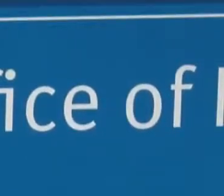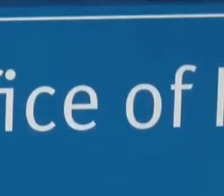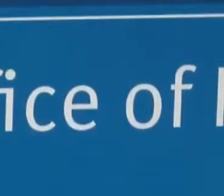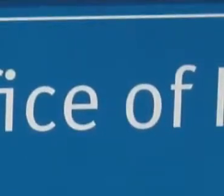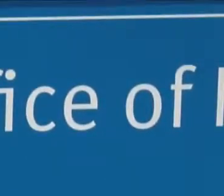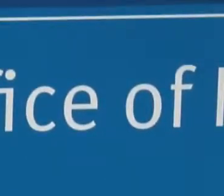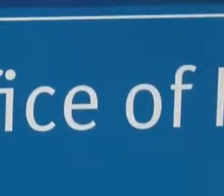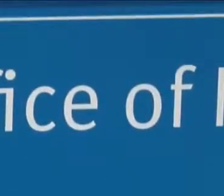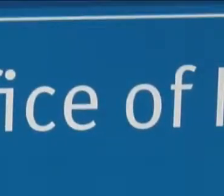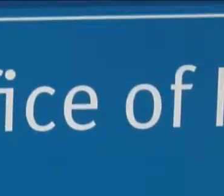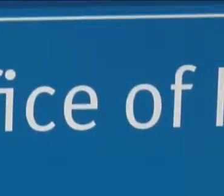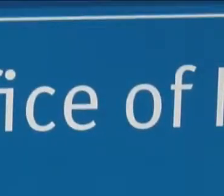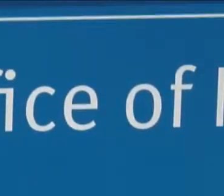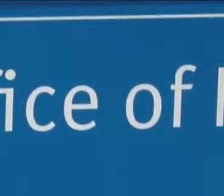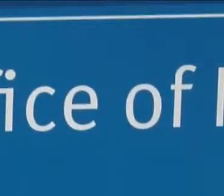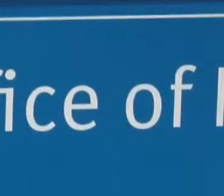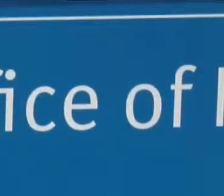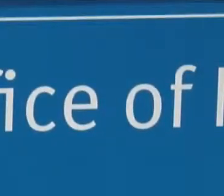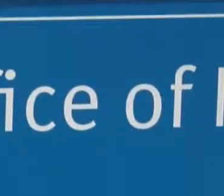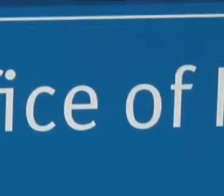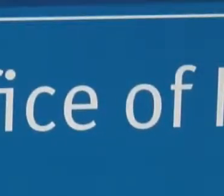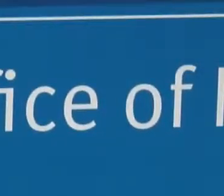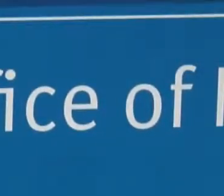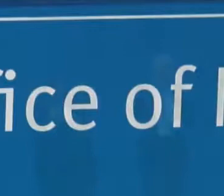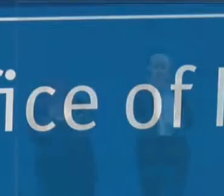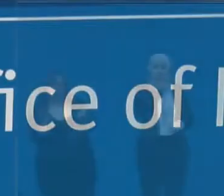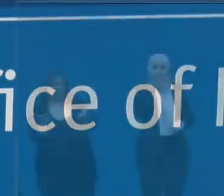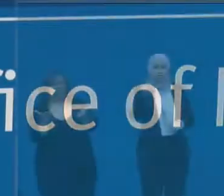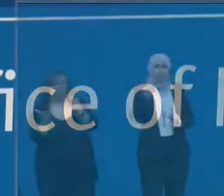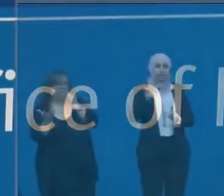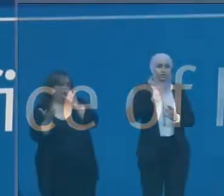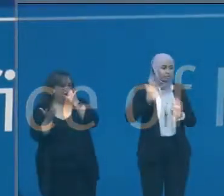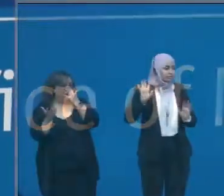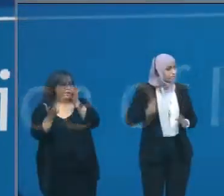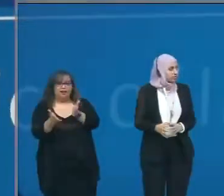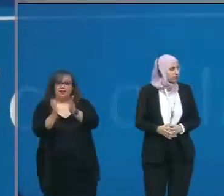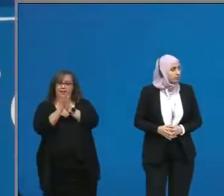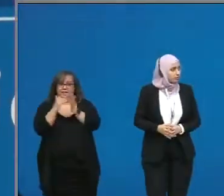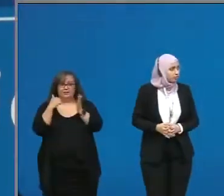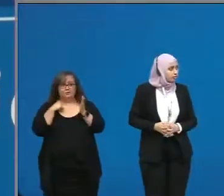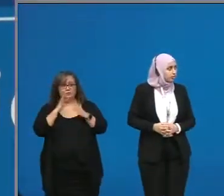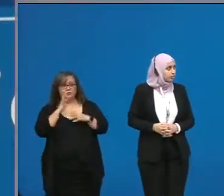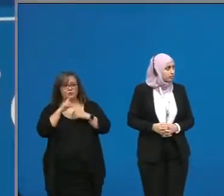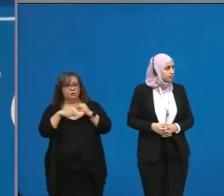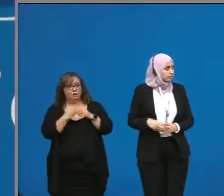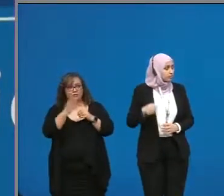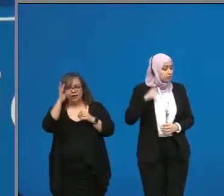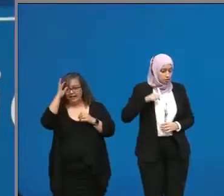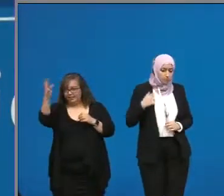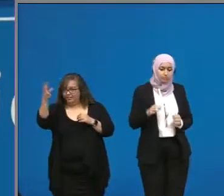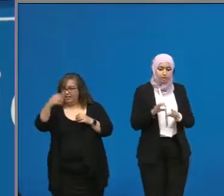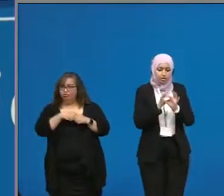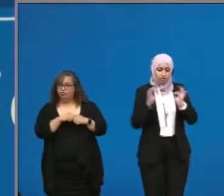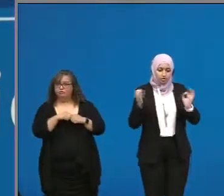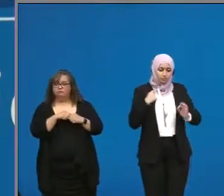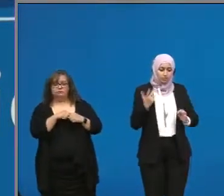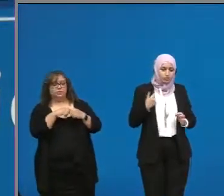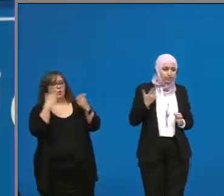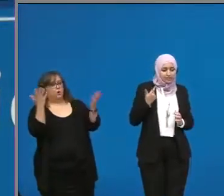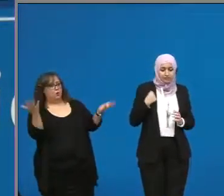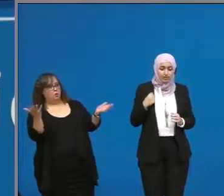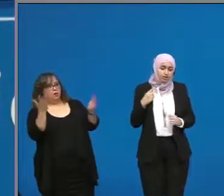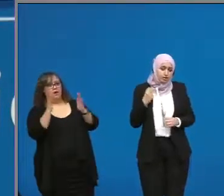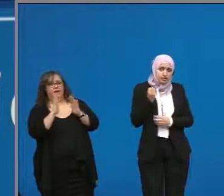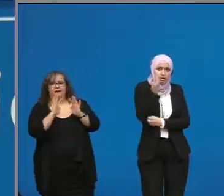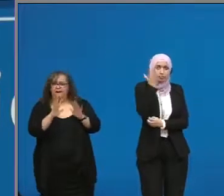possibly make it. What I was asked to talk about today was about innovation and about how we can use